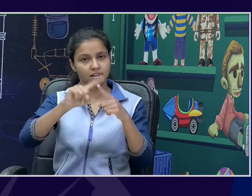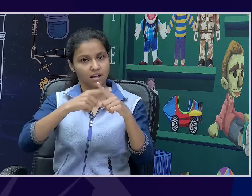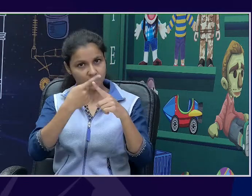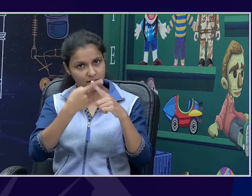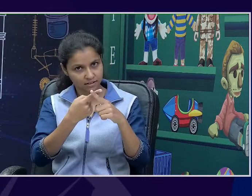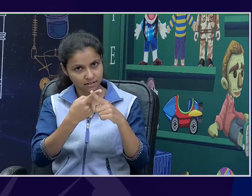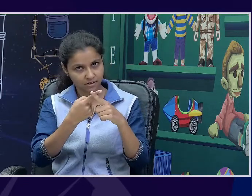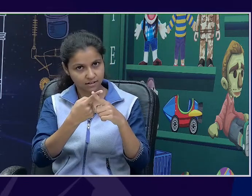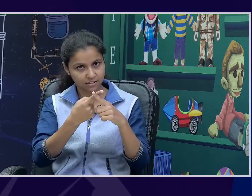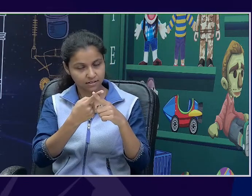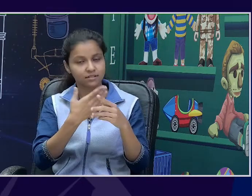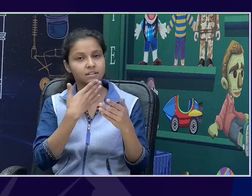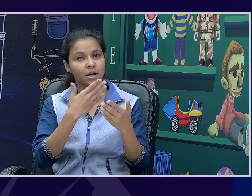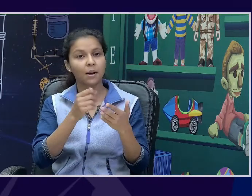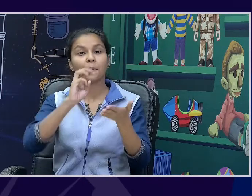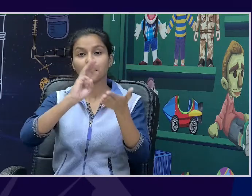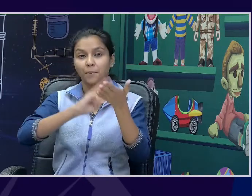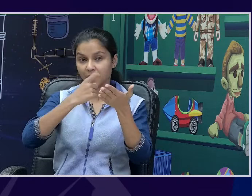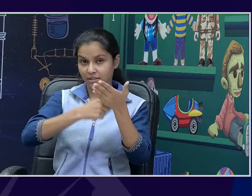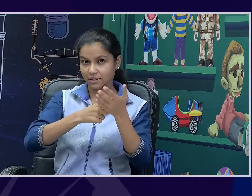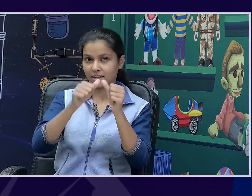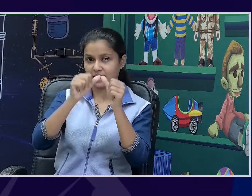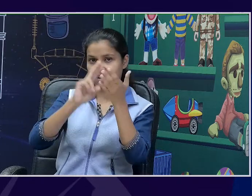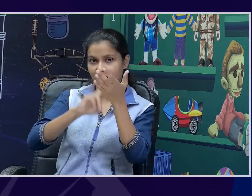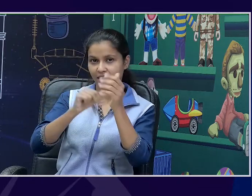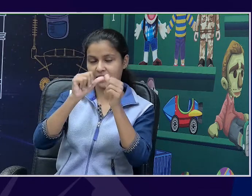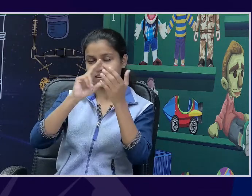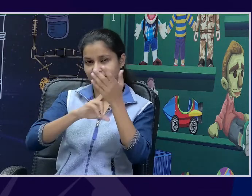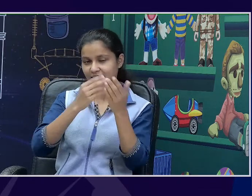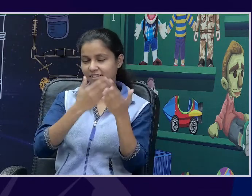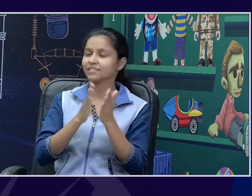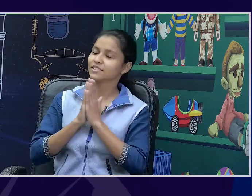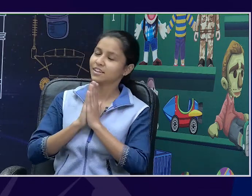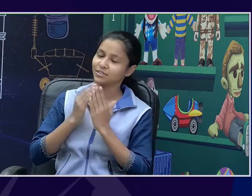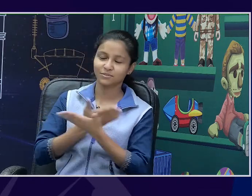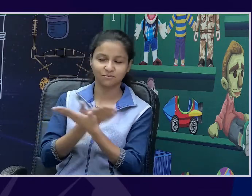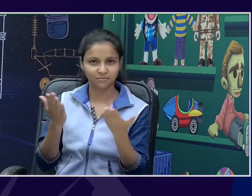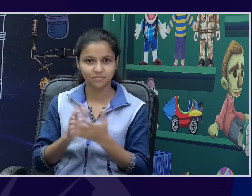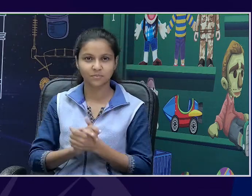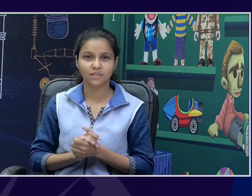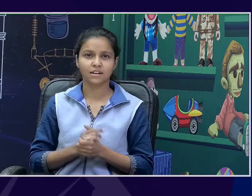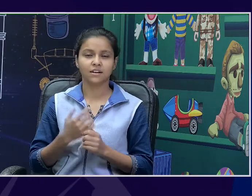expert, Mr. Anand. Thank you so very much, sir, for being with us. Thank you so